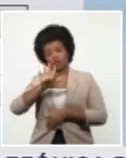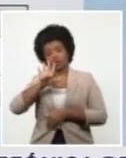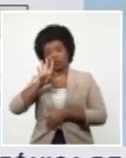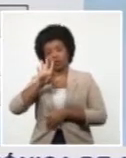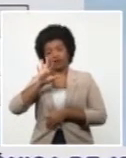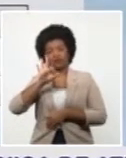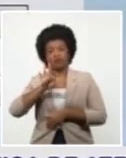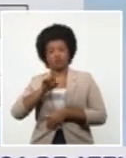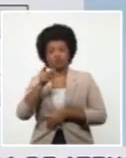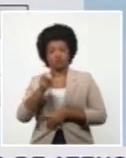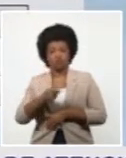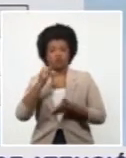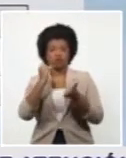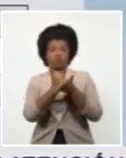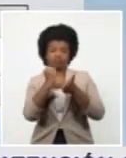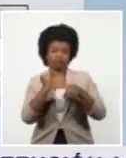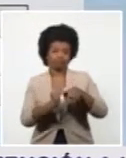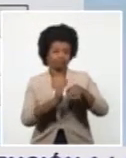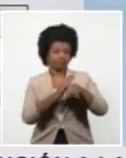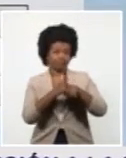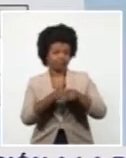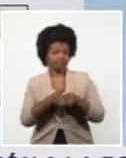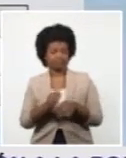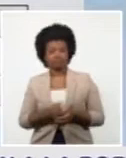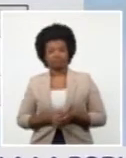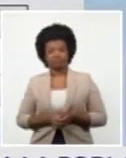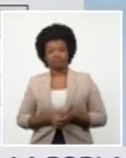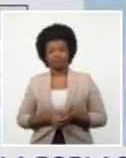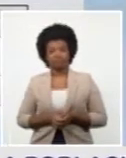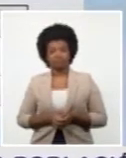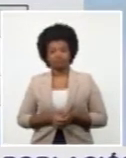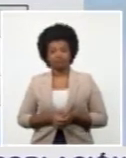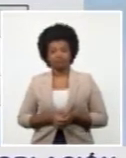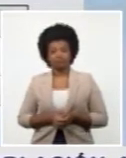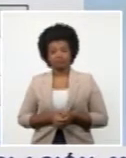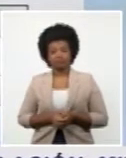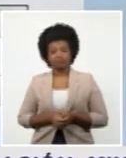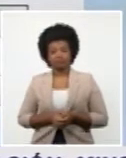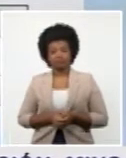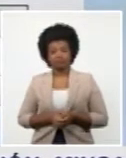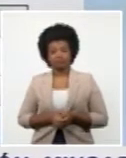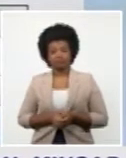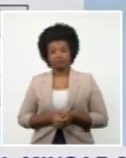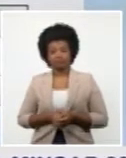6,384,900 confirmed cases. Only in one day,